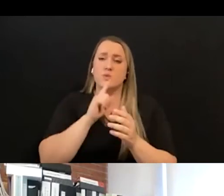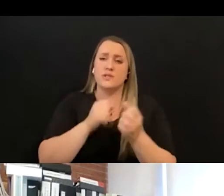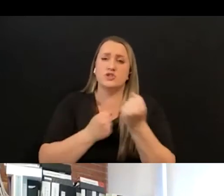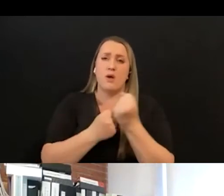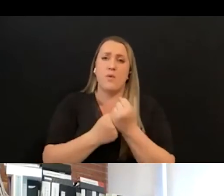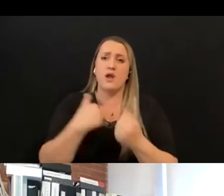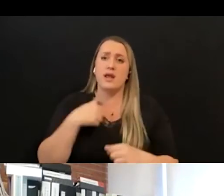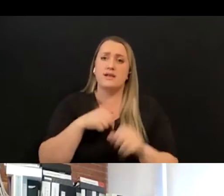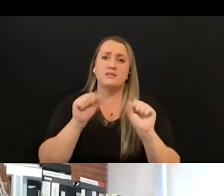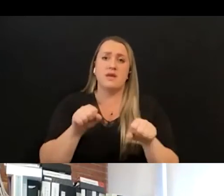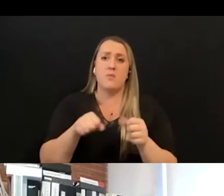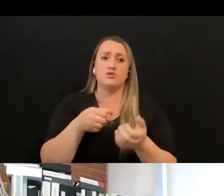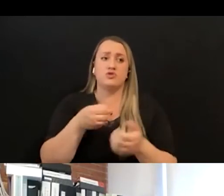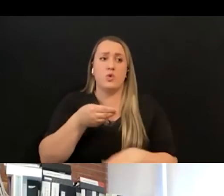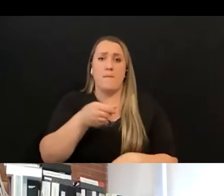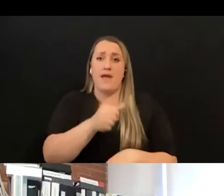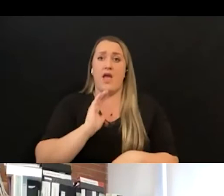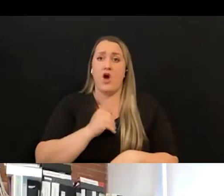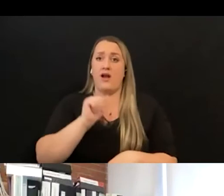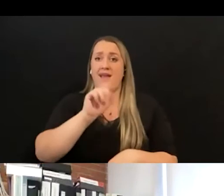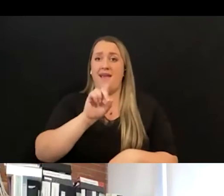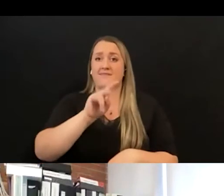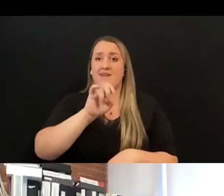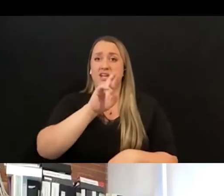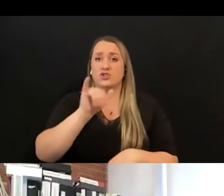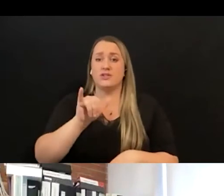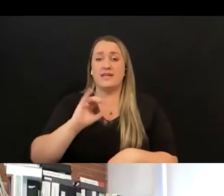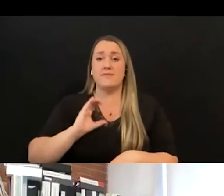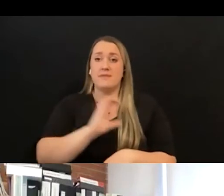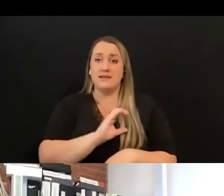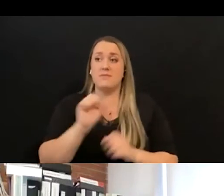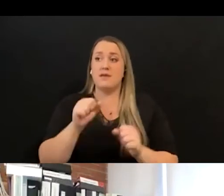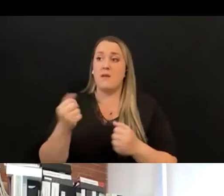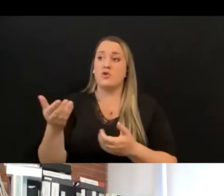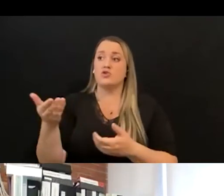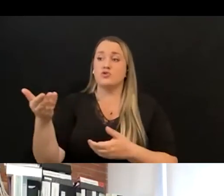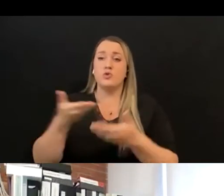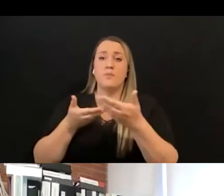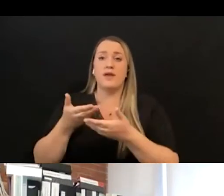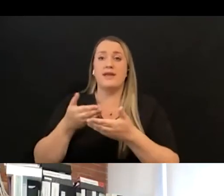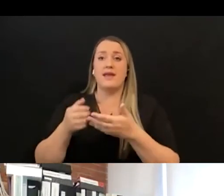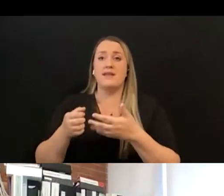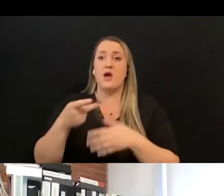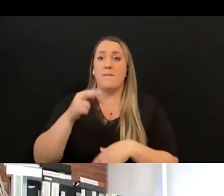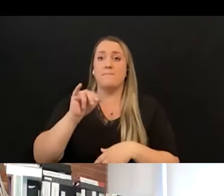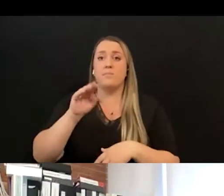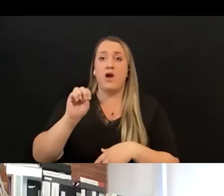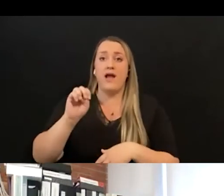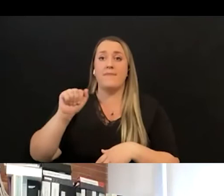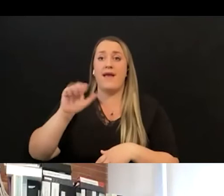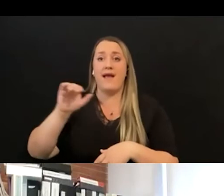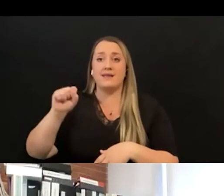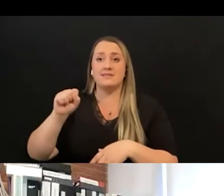pay our advisory committee going forward, being able to bring in prime access consulting to do staff training